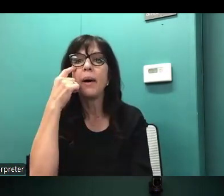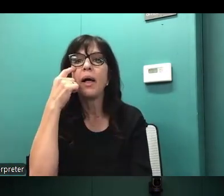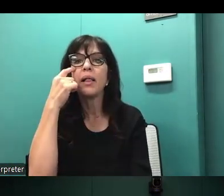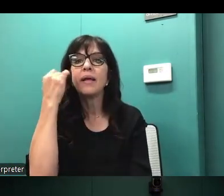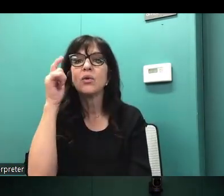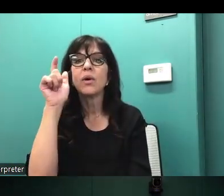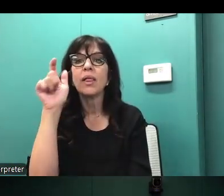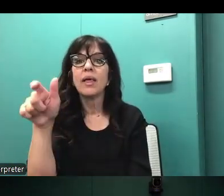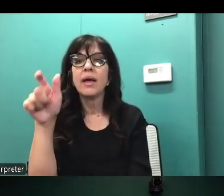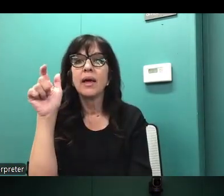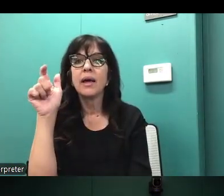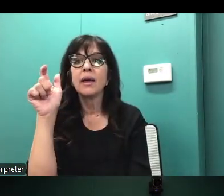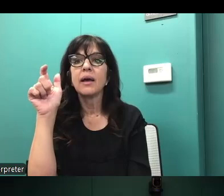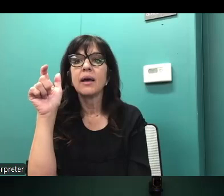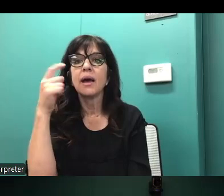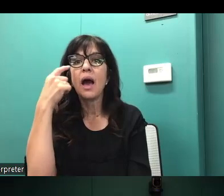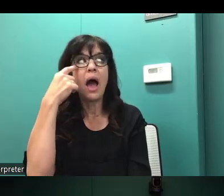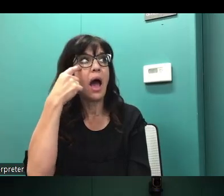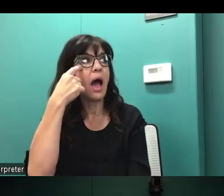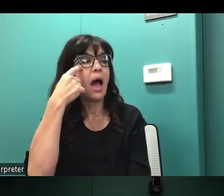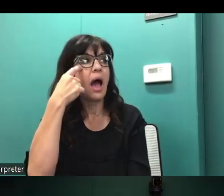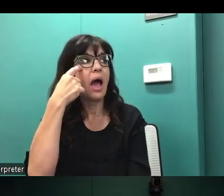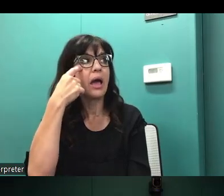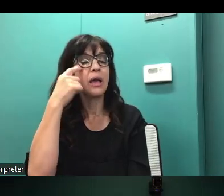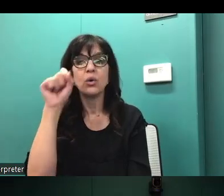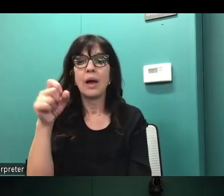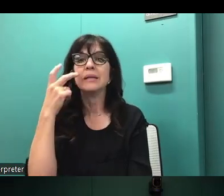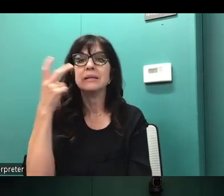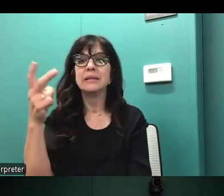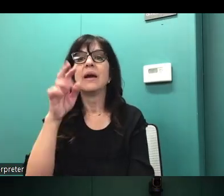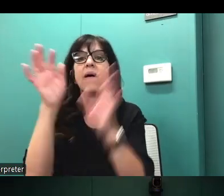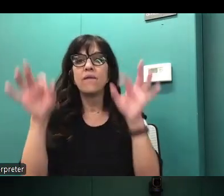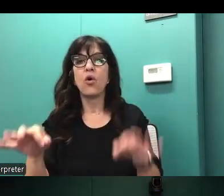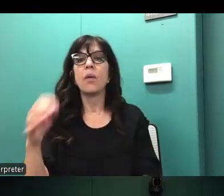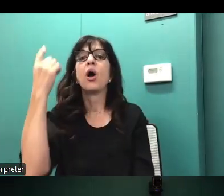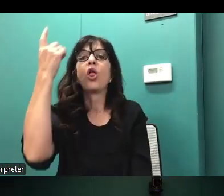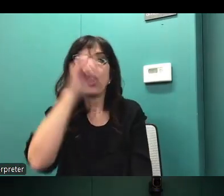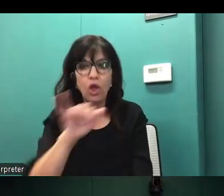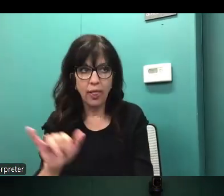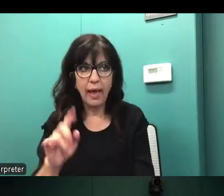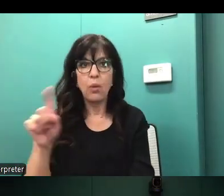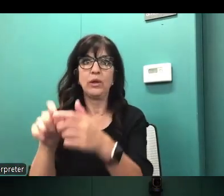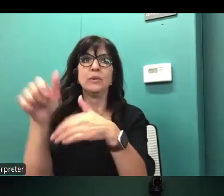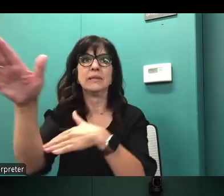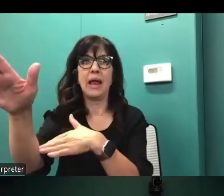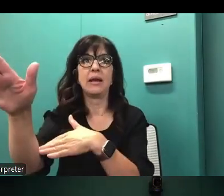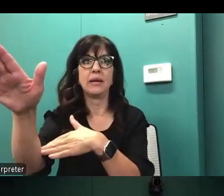If you click on that, if you click on the little eyeball, you can see what the form is going to look like to the people you send it to.